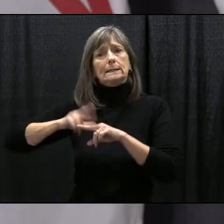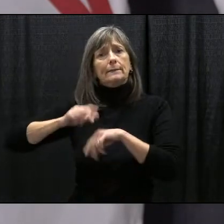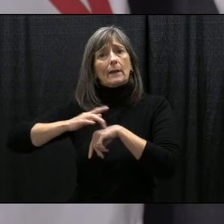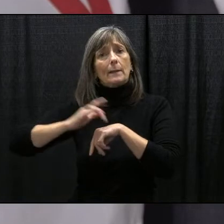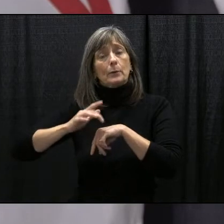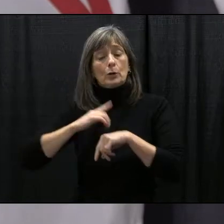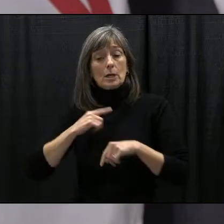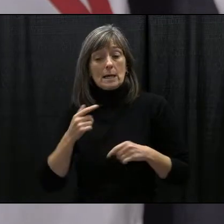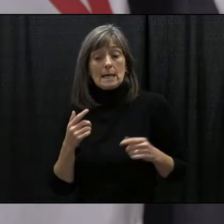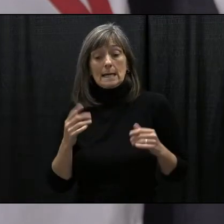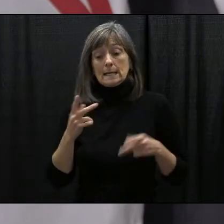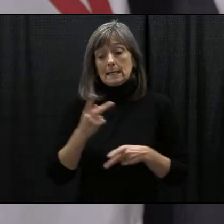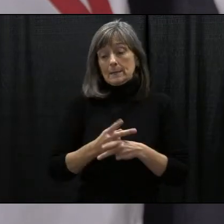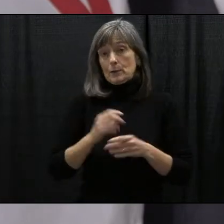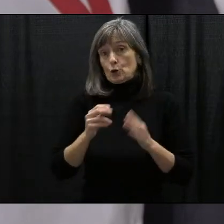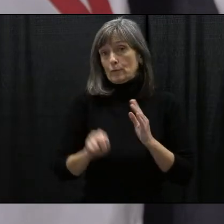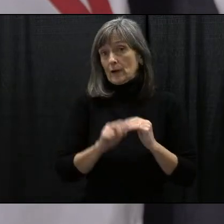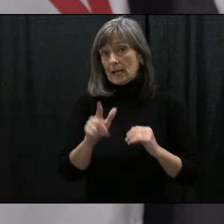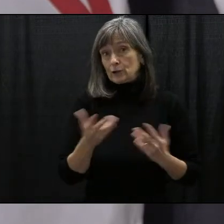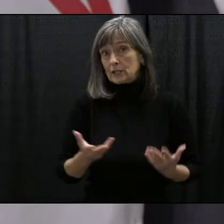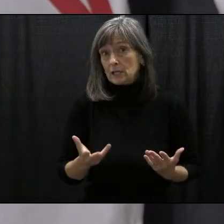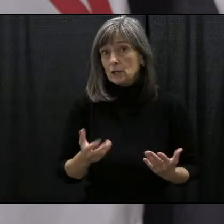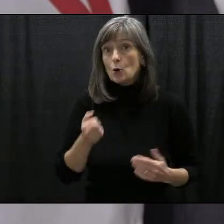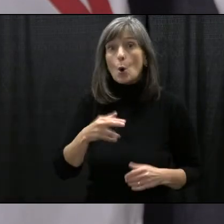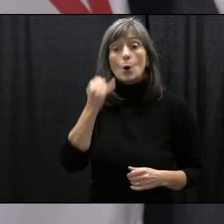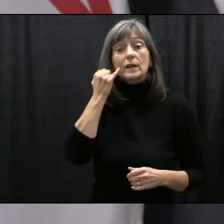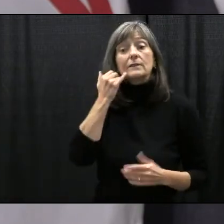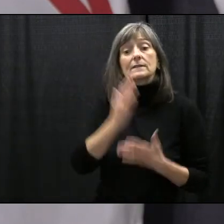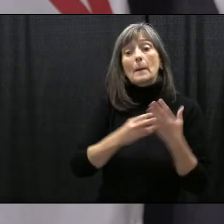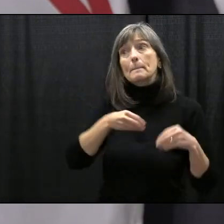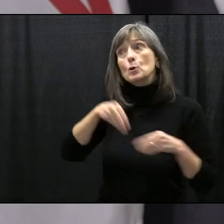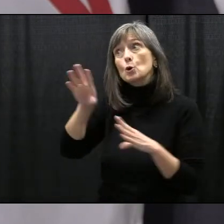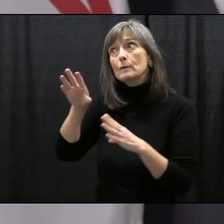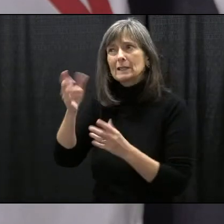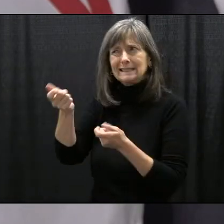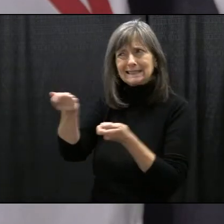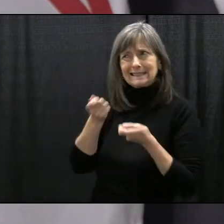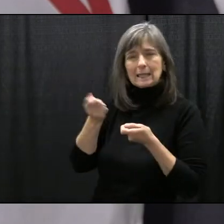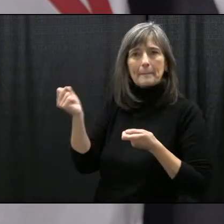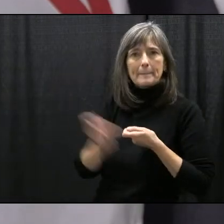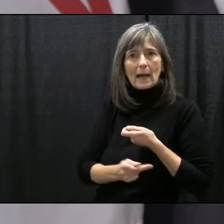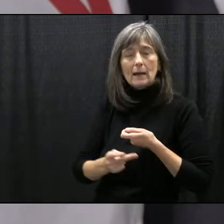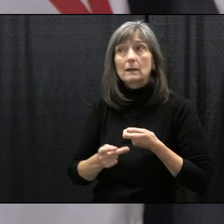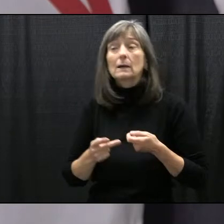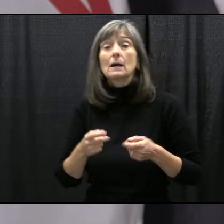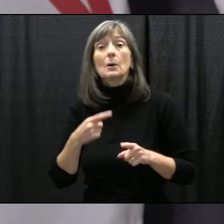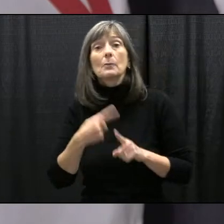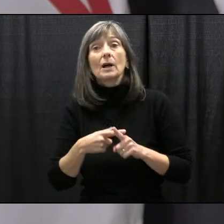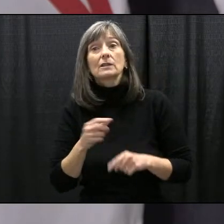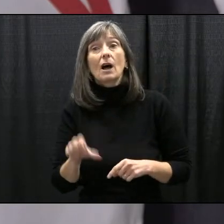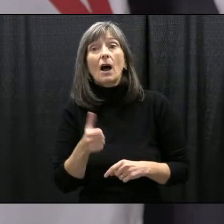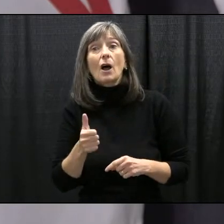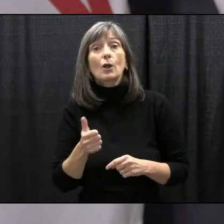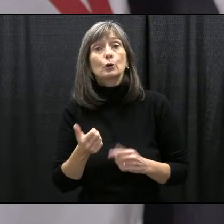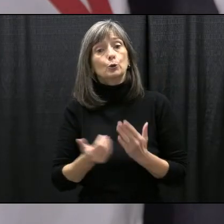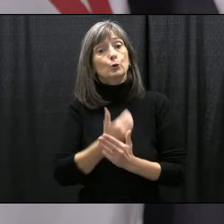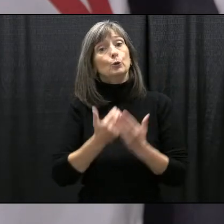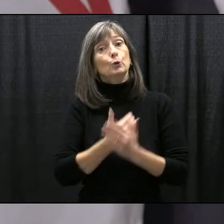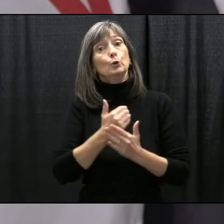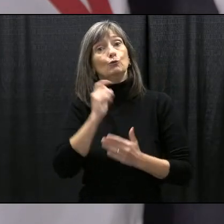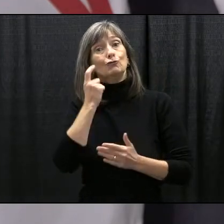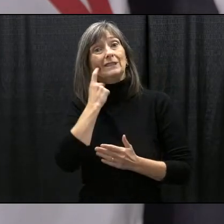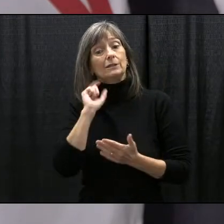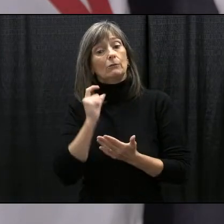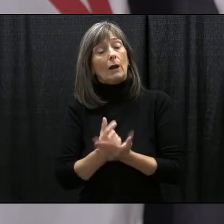own, enticing people back to the province who've left, and welcoming health professional newcomers to the